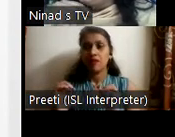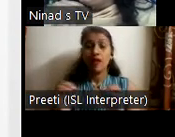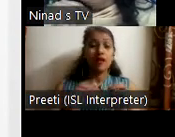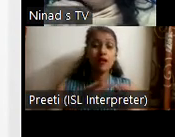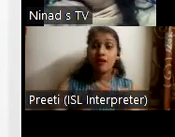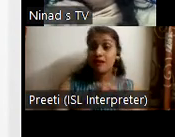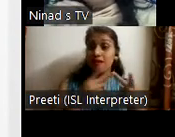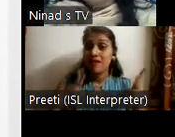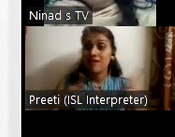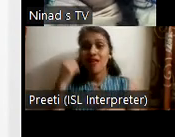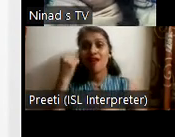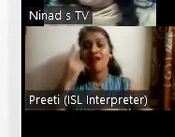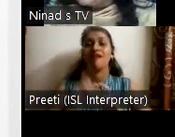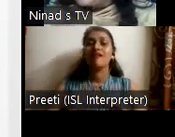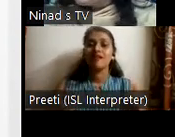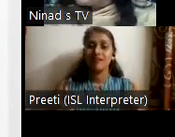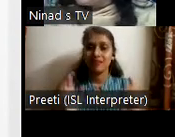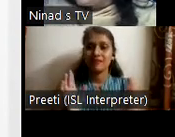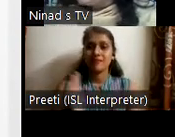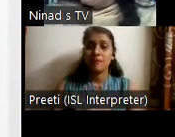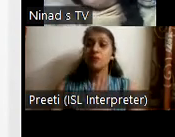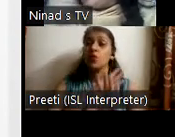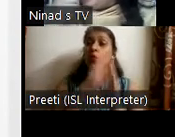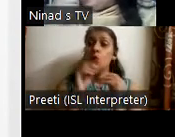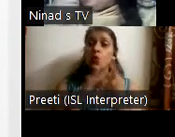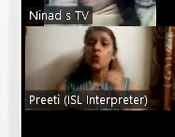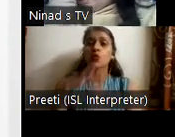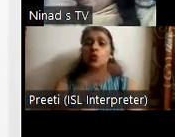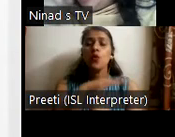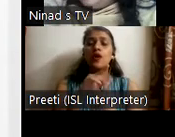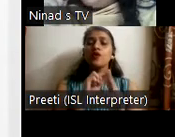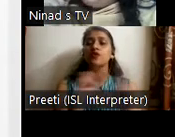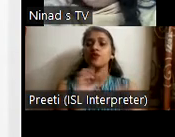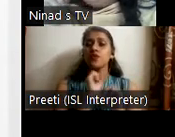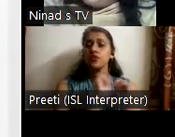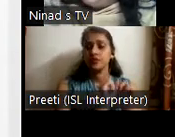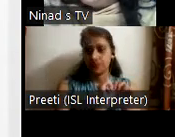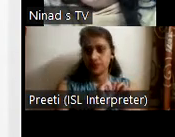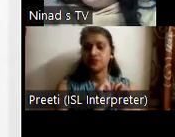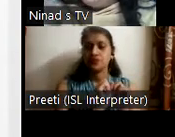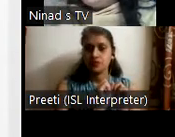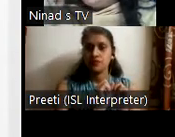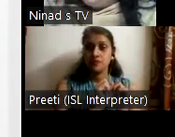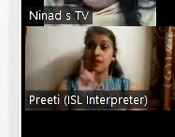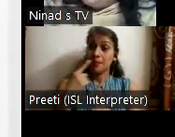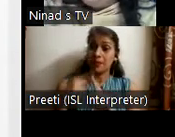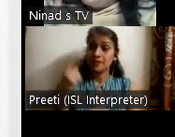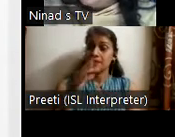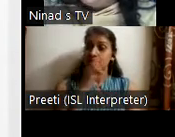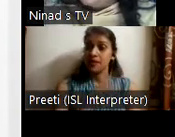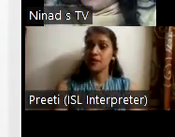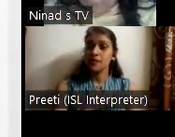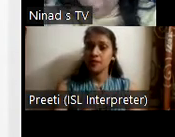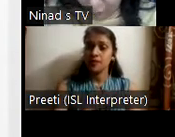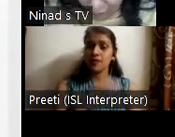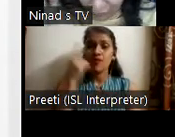them that it is going to be beneficial for the entire society as a whole, and it will also benefit